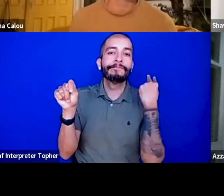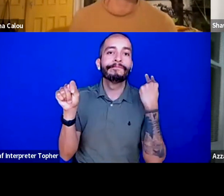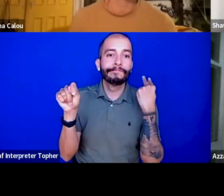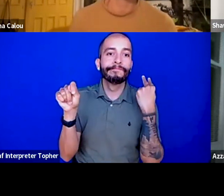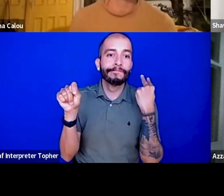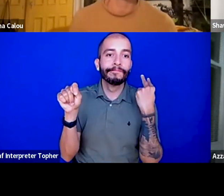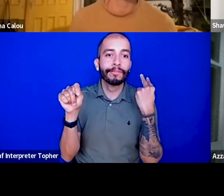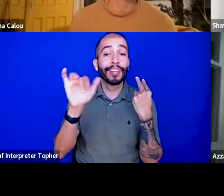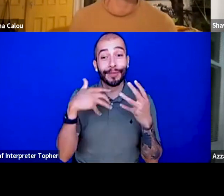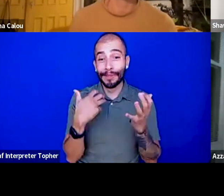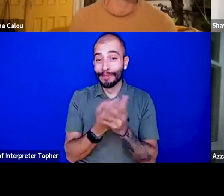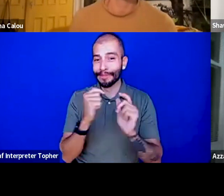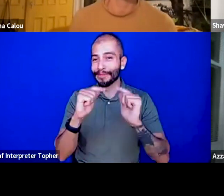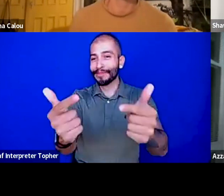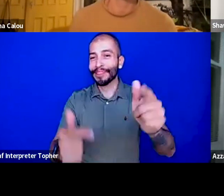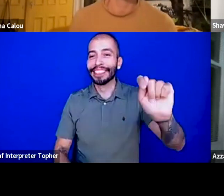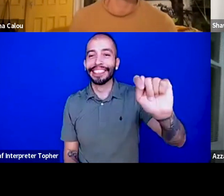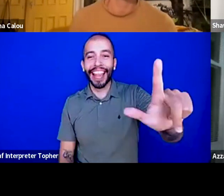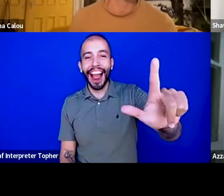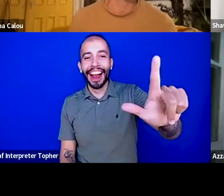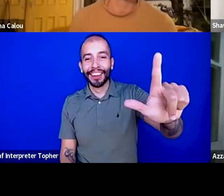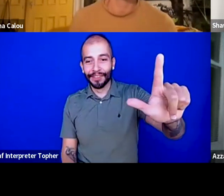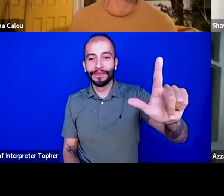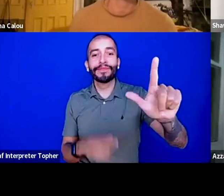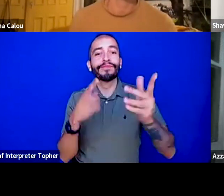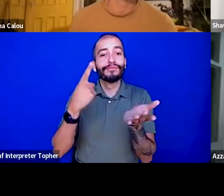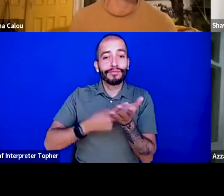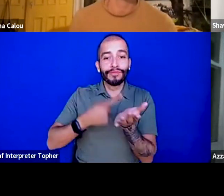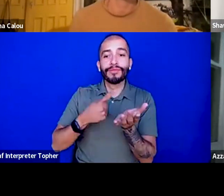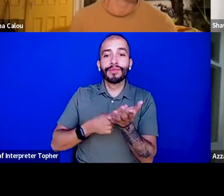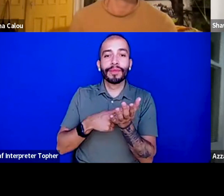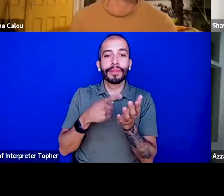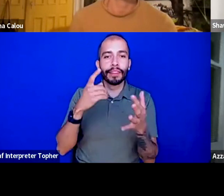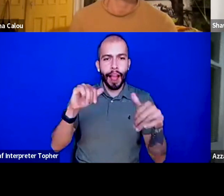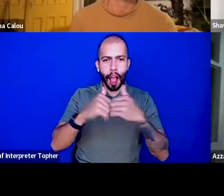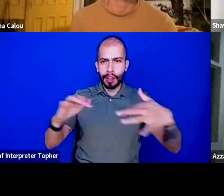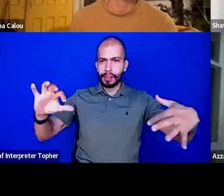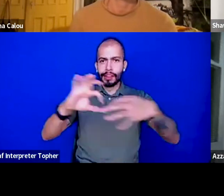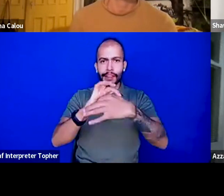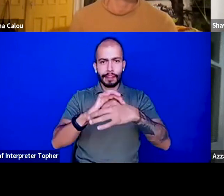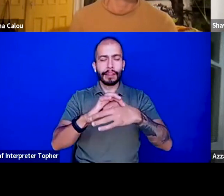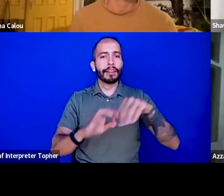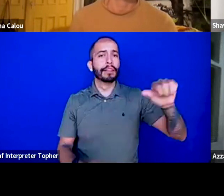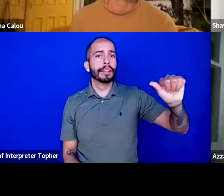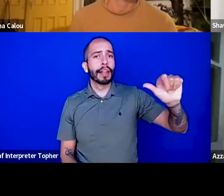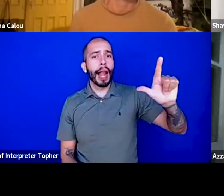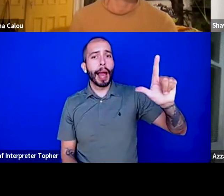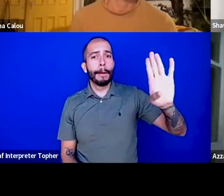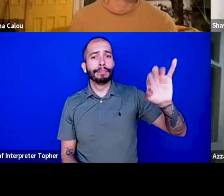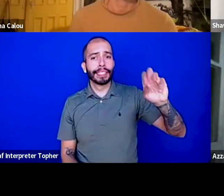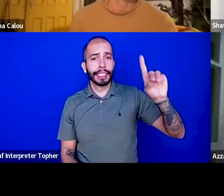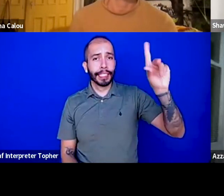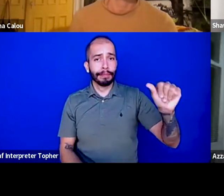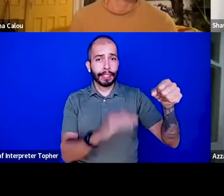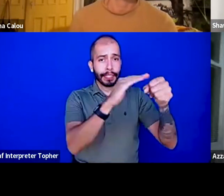about the links between ableism, racism, classism, how they play out in the mental health